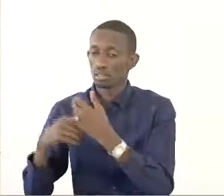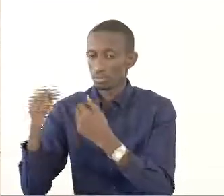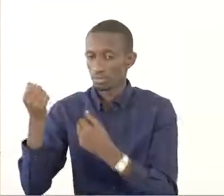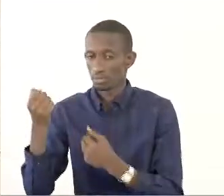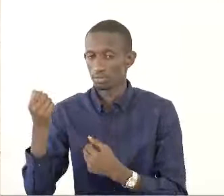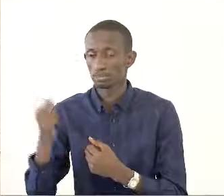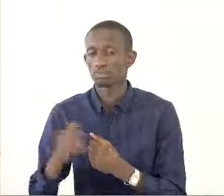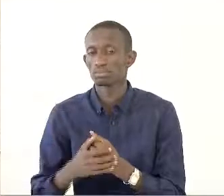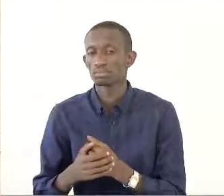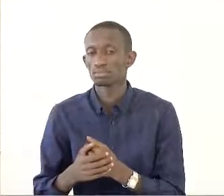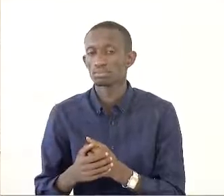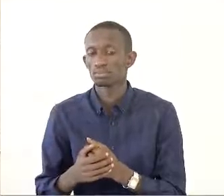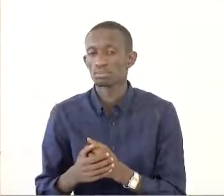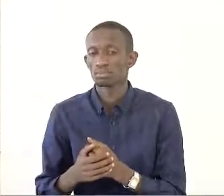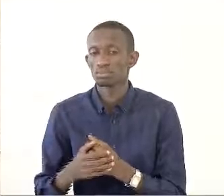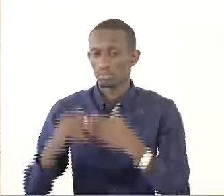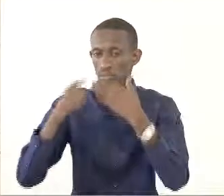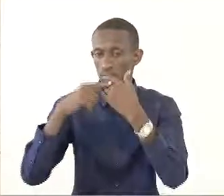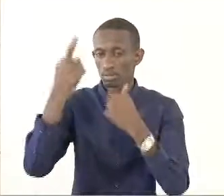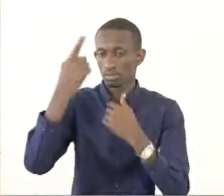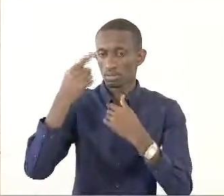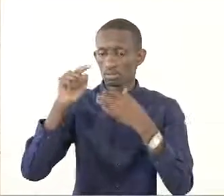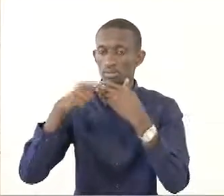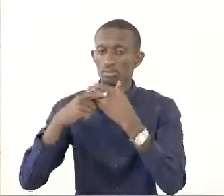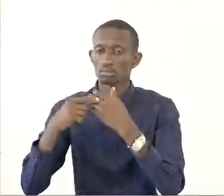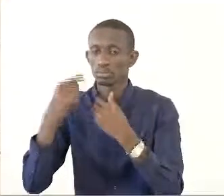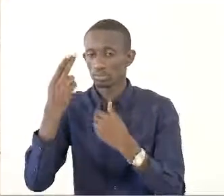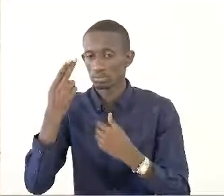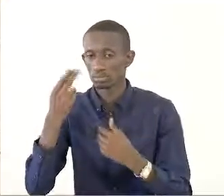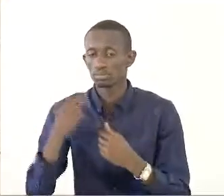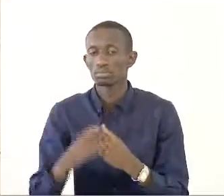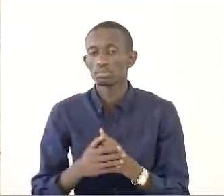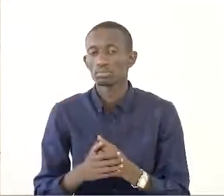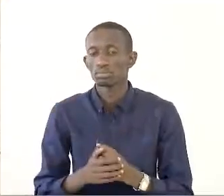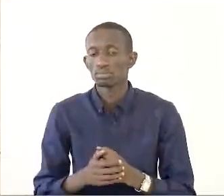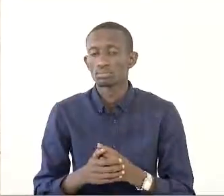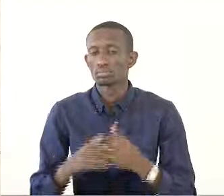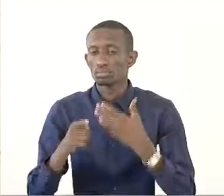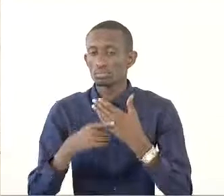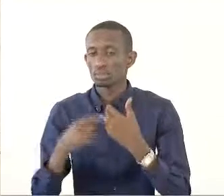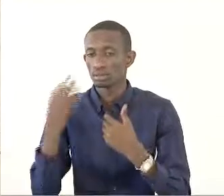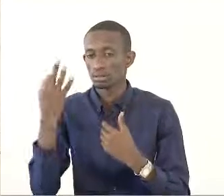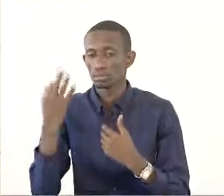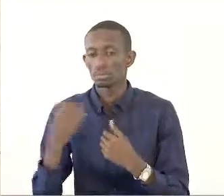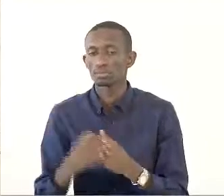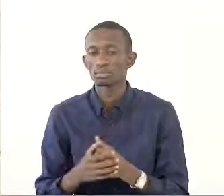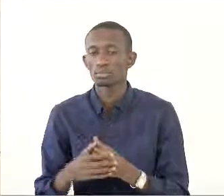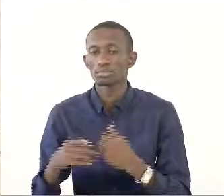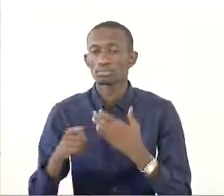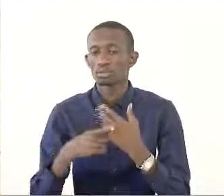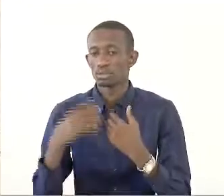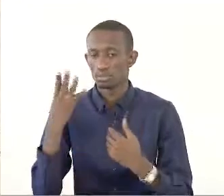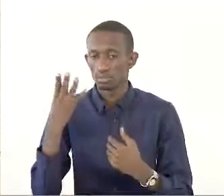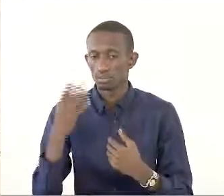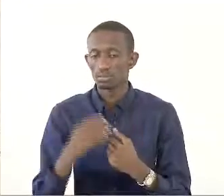5, and you have negative 1, negative 2, negative 3, negative